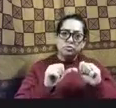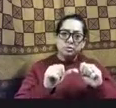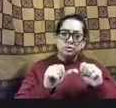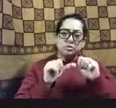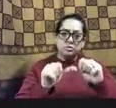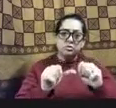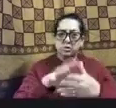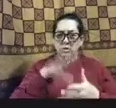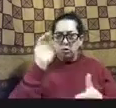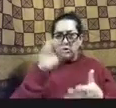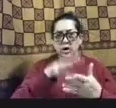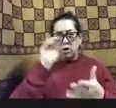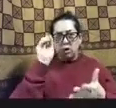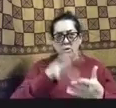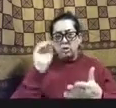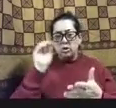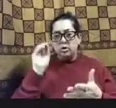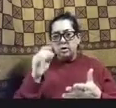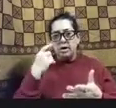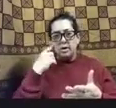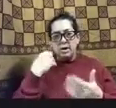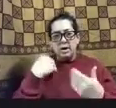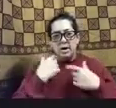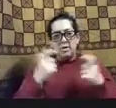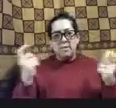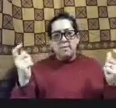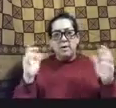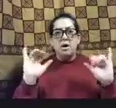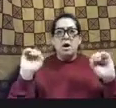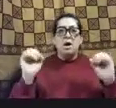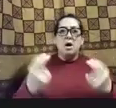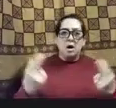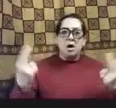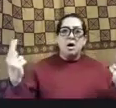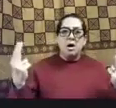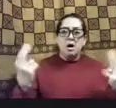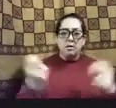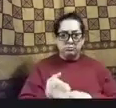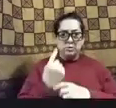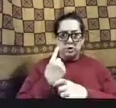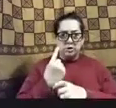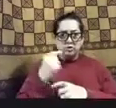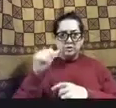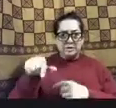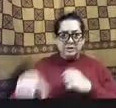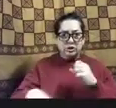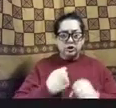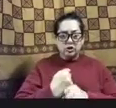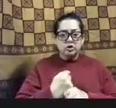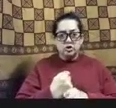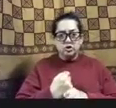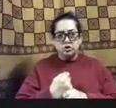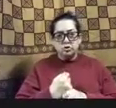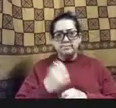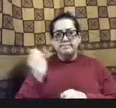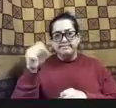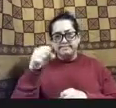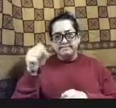continually learning. And I think I had the big aha this last year is really,